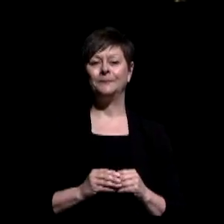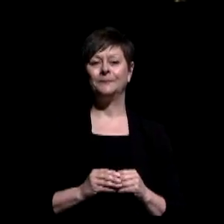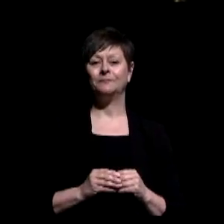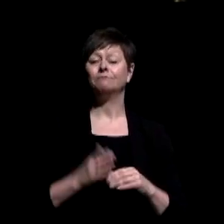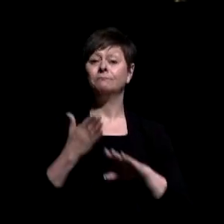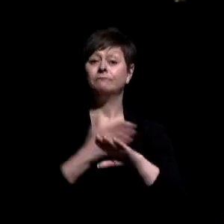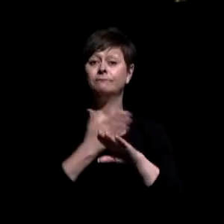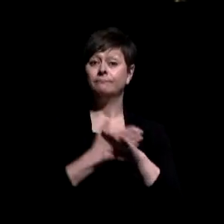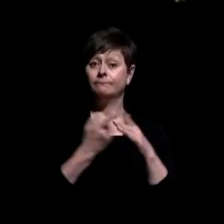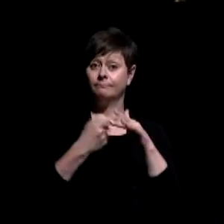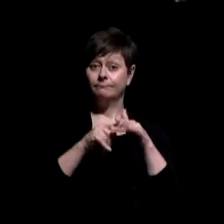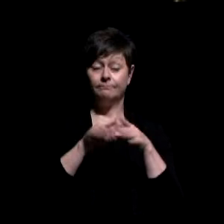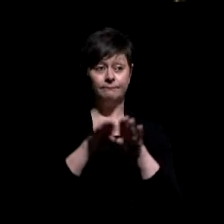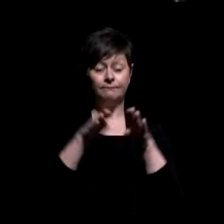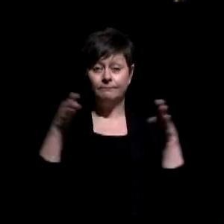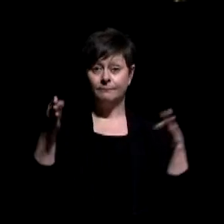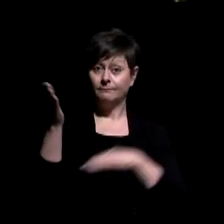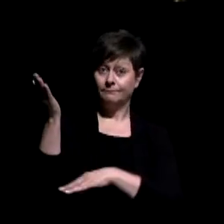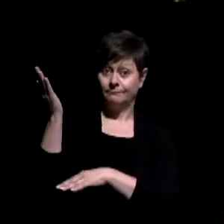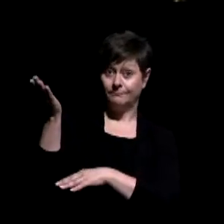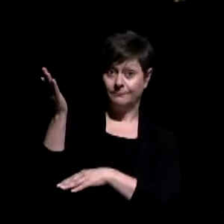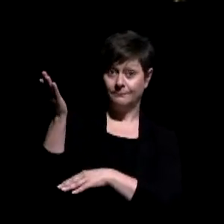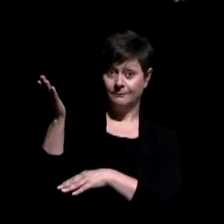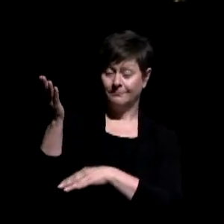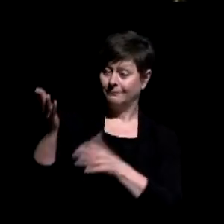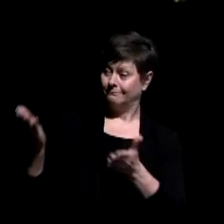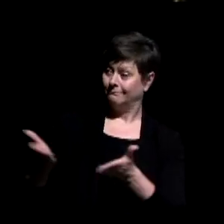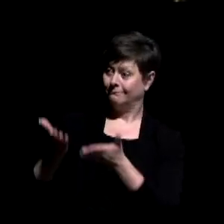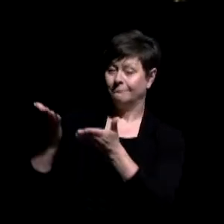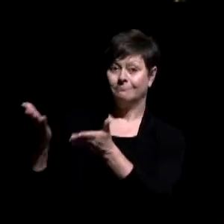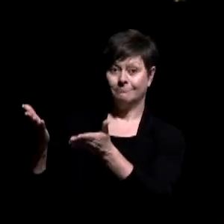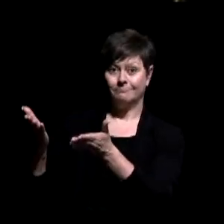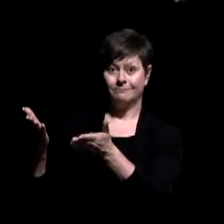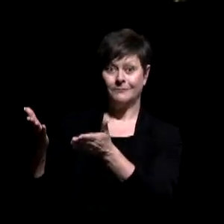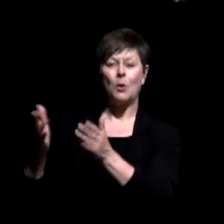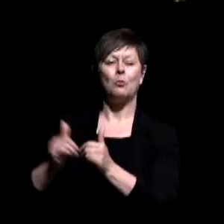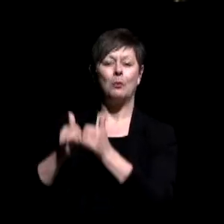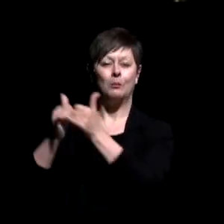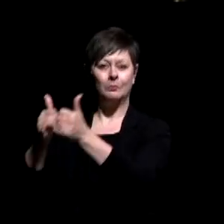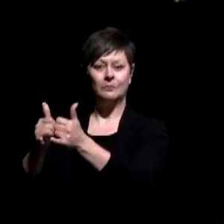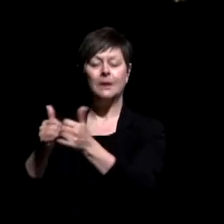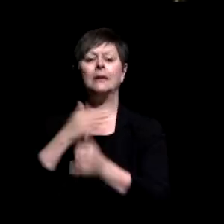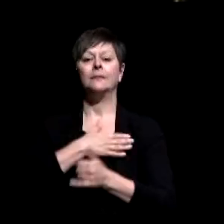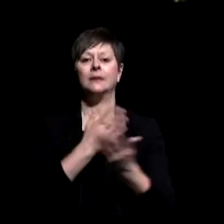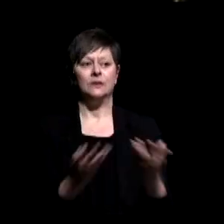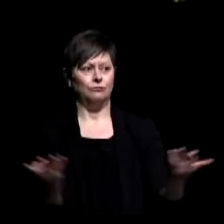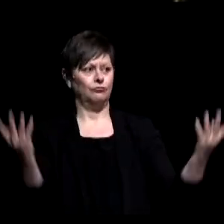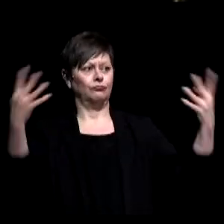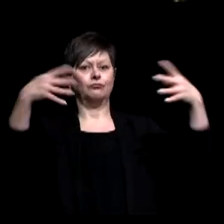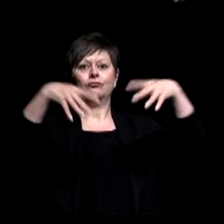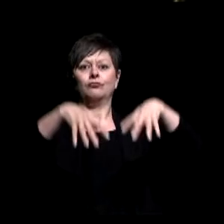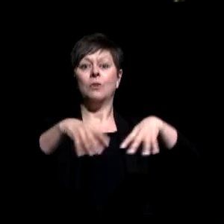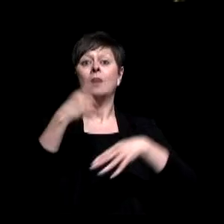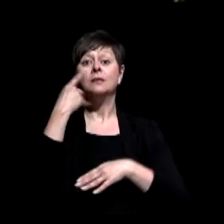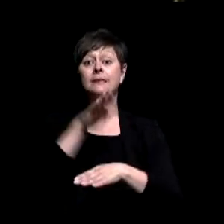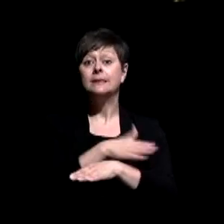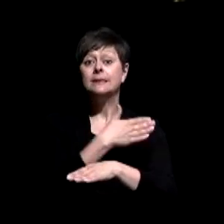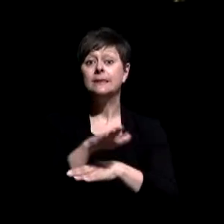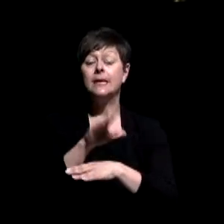Before we begin the presentation ceremony, as you are able, please rise for the singing of the Ode to